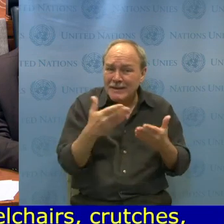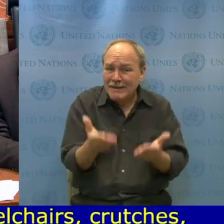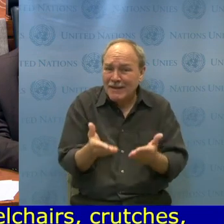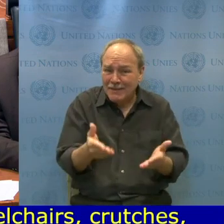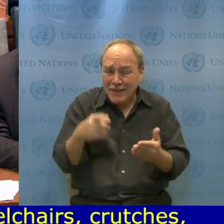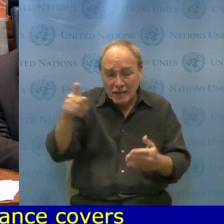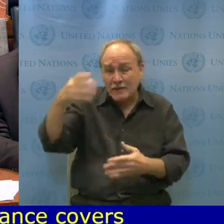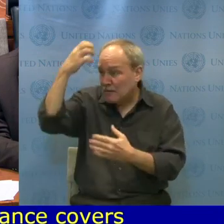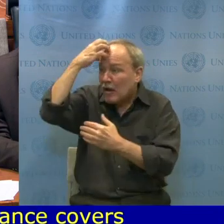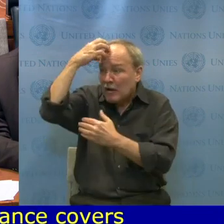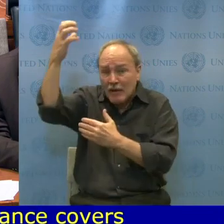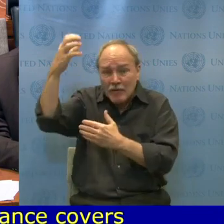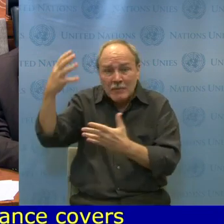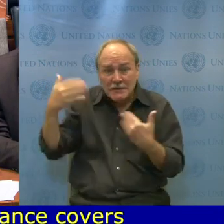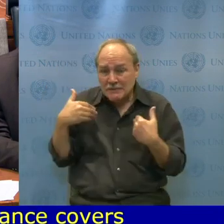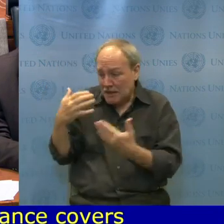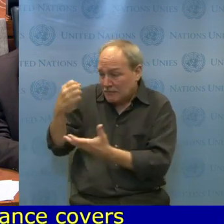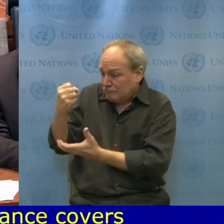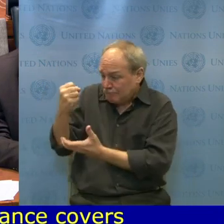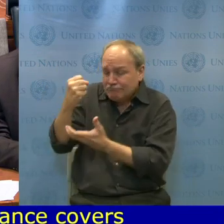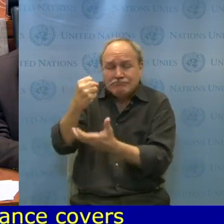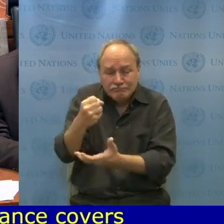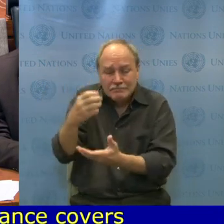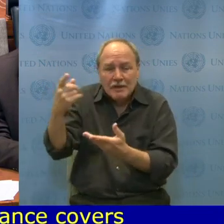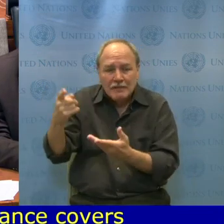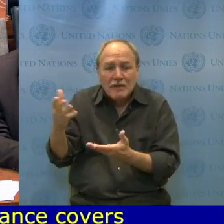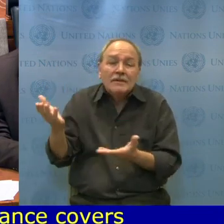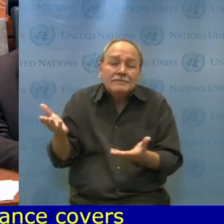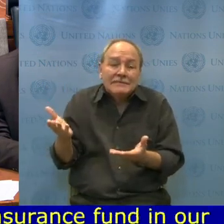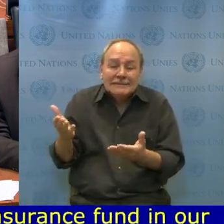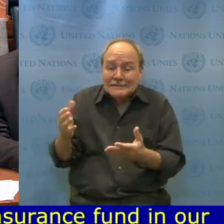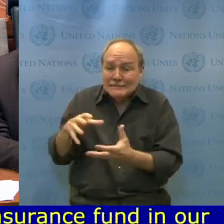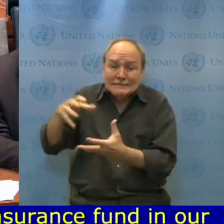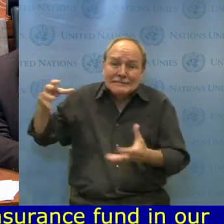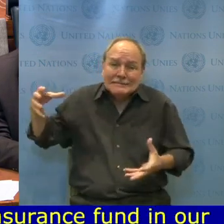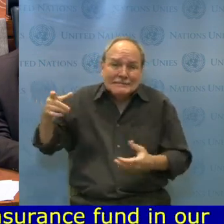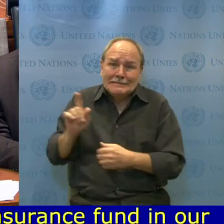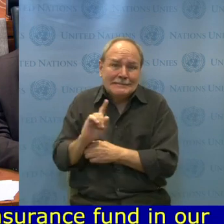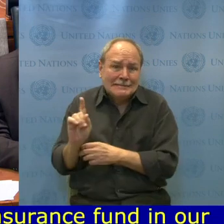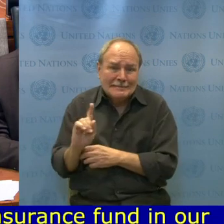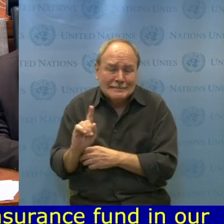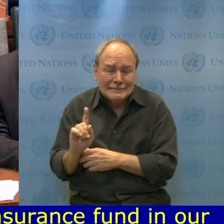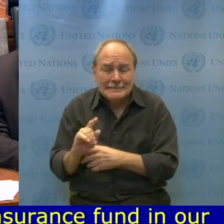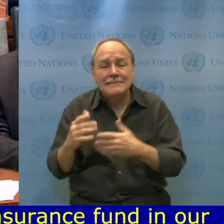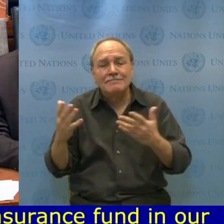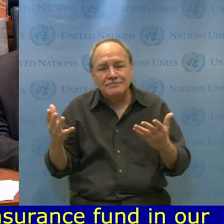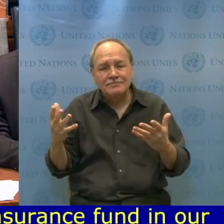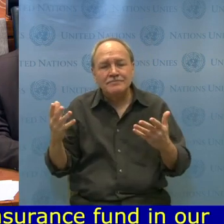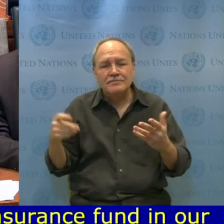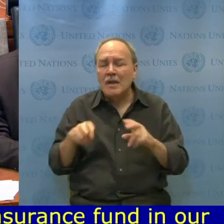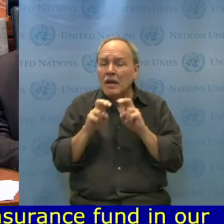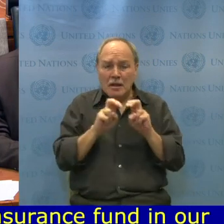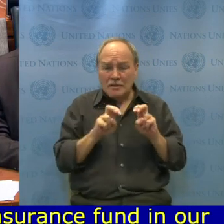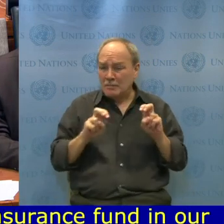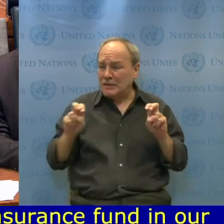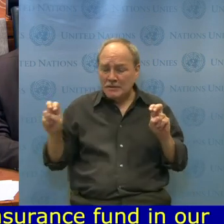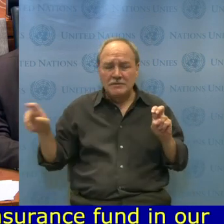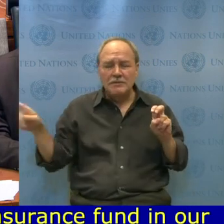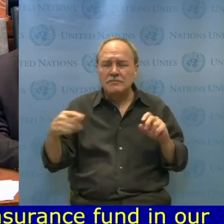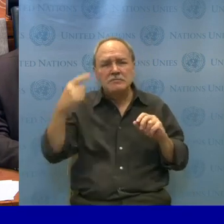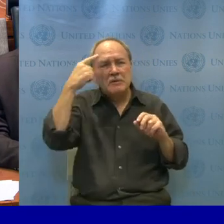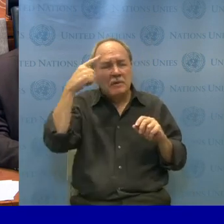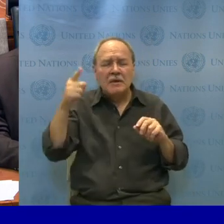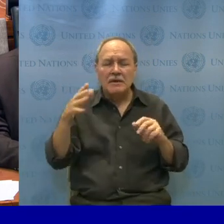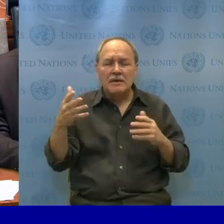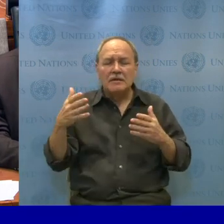our country. The panelists here are advocating that we move away from viewing disability as a health